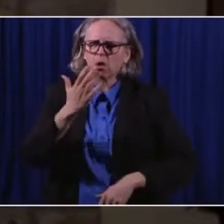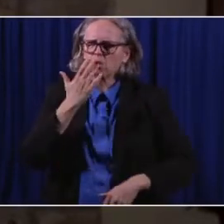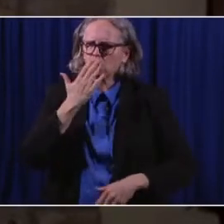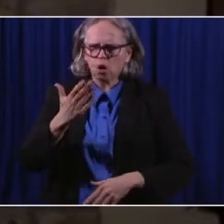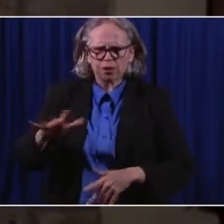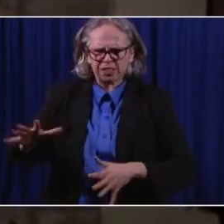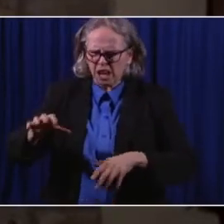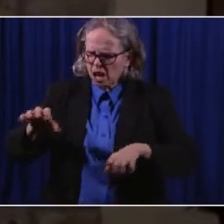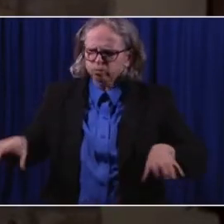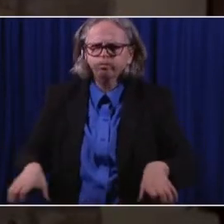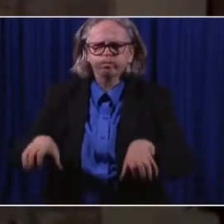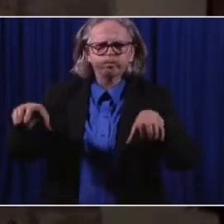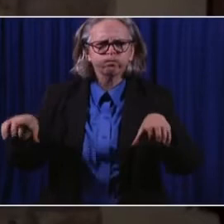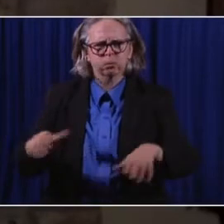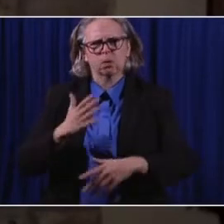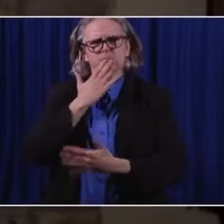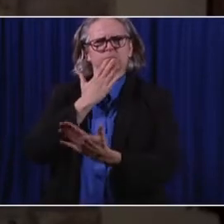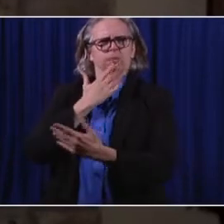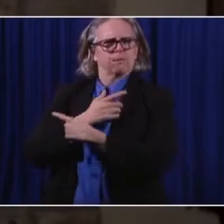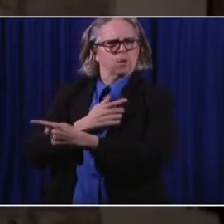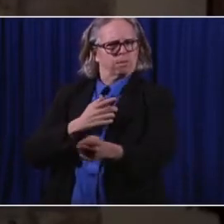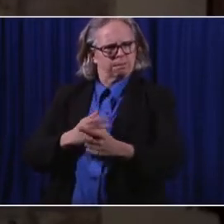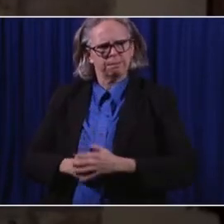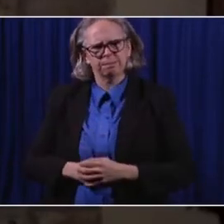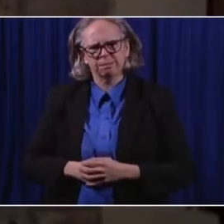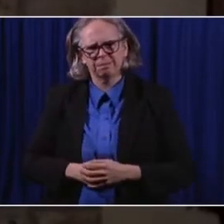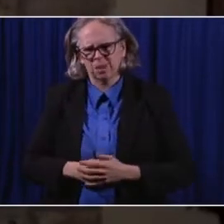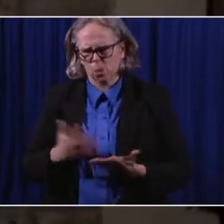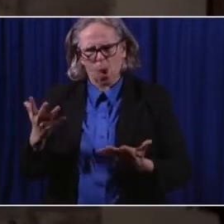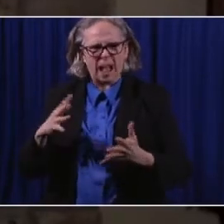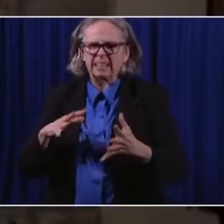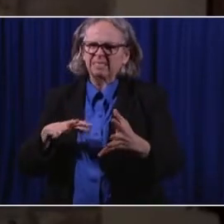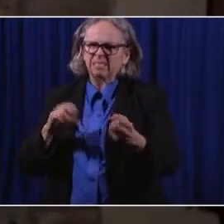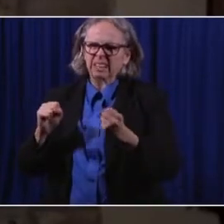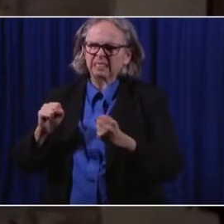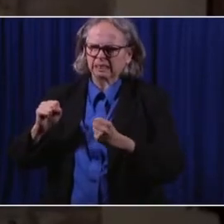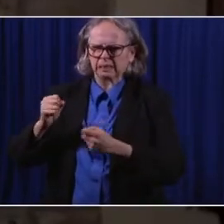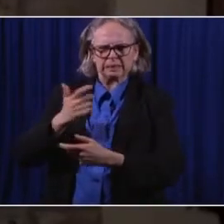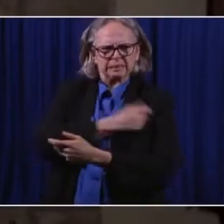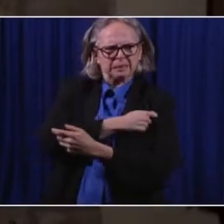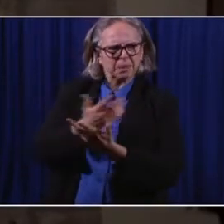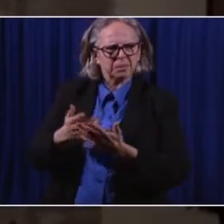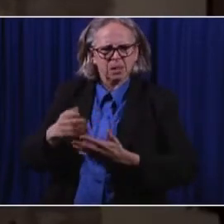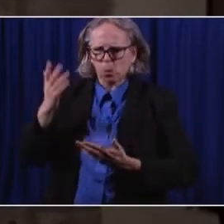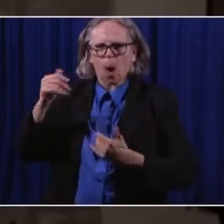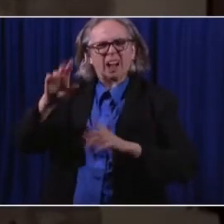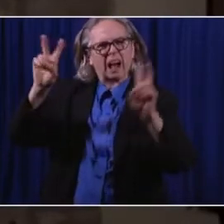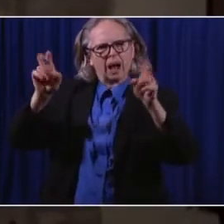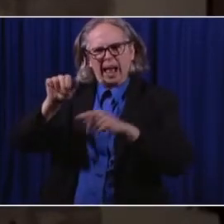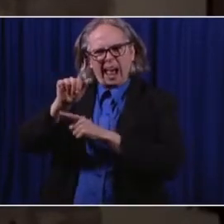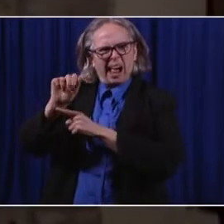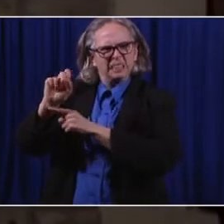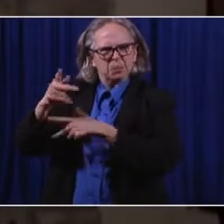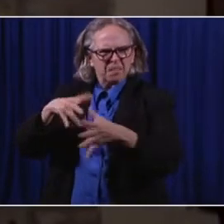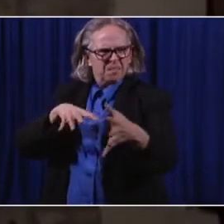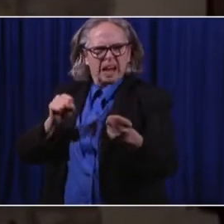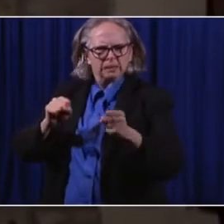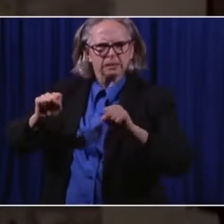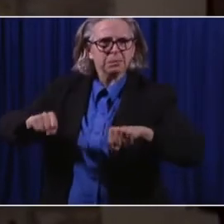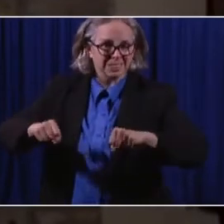real imperative that they get vaccinated just as soon as possible as well. And then finally, the third group is our local